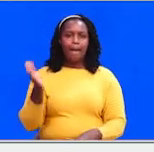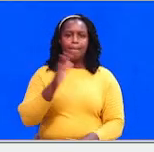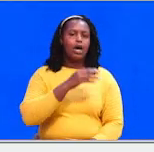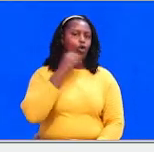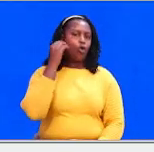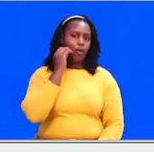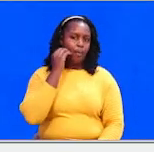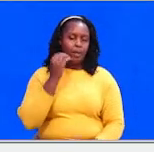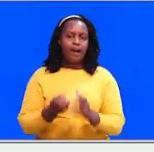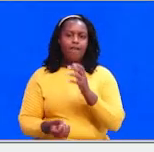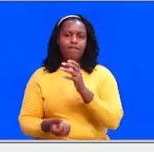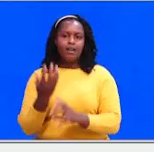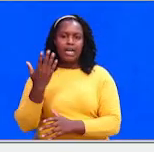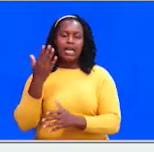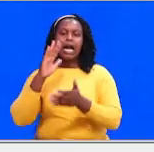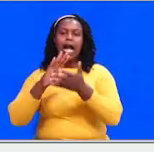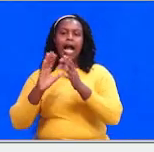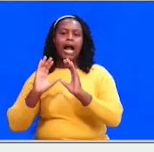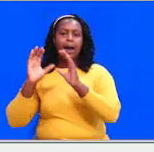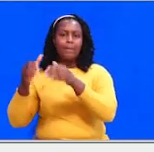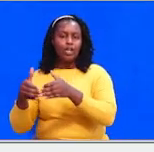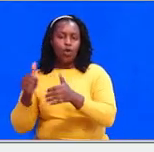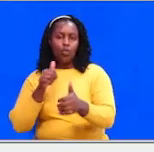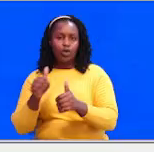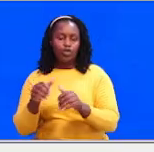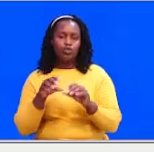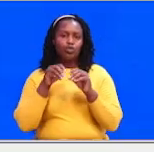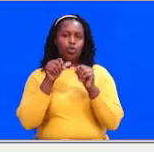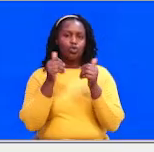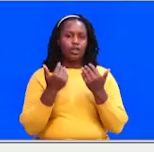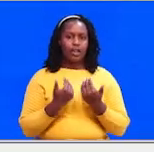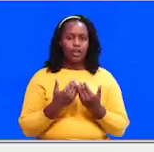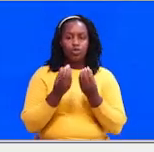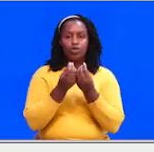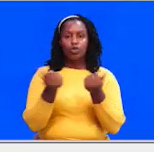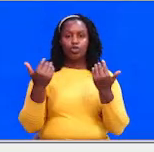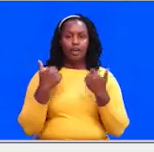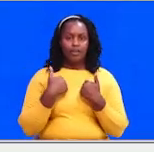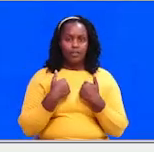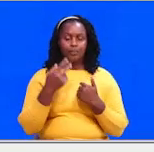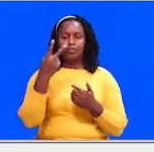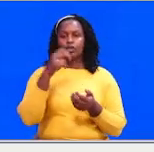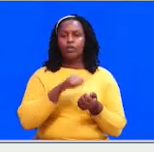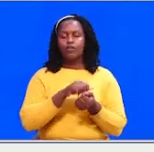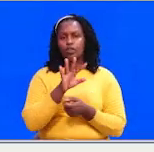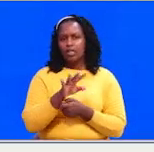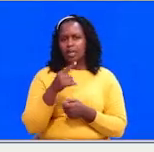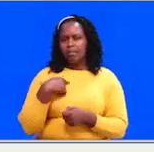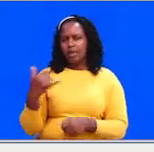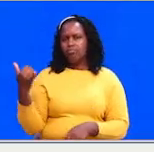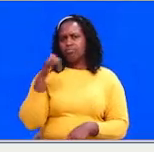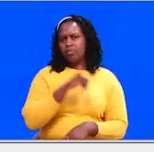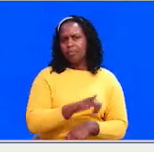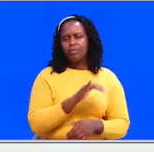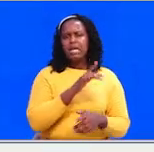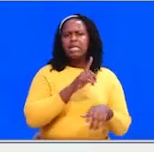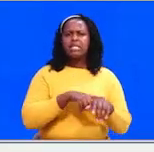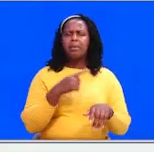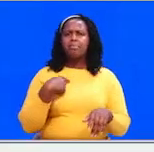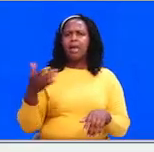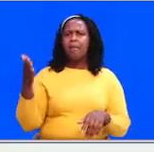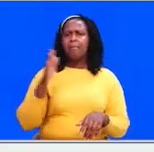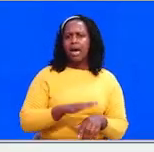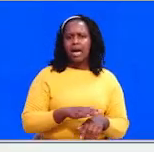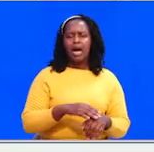a company that gives such a solution. And fast forward, 2014 came. When I came back, I was employed a bit by someone that